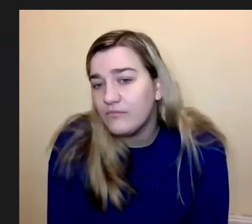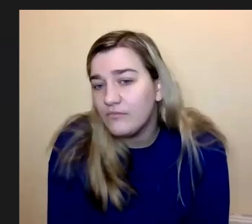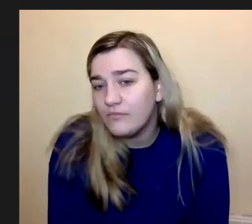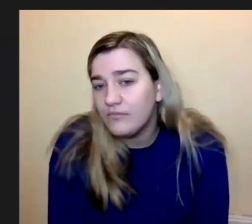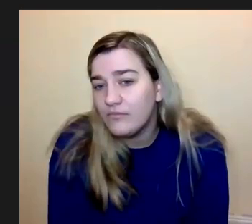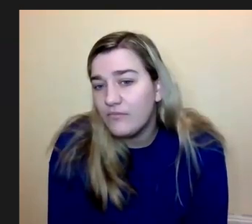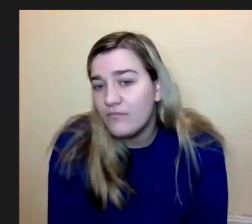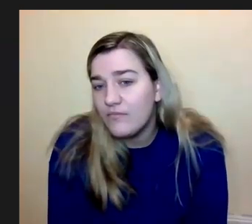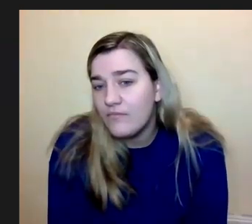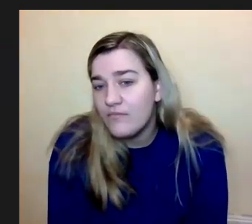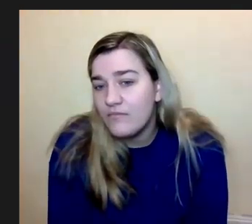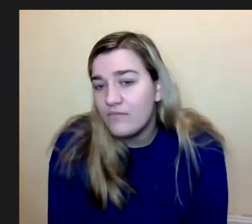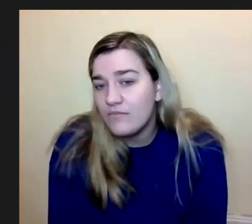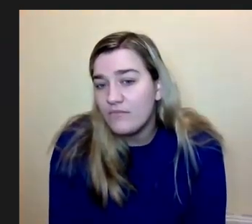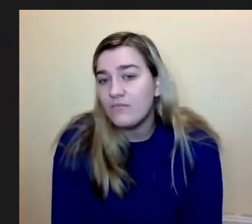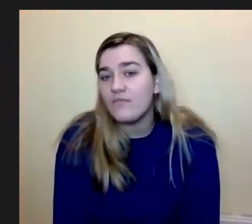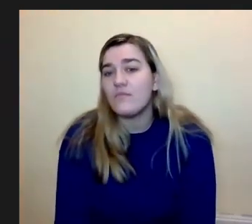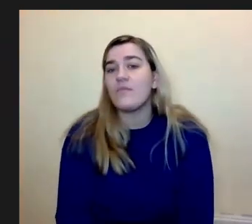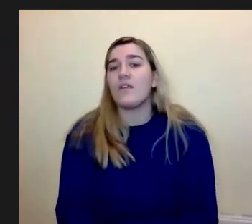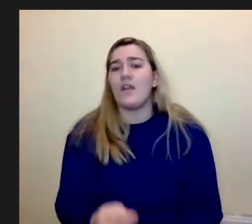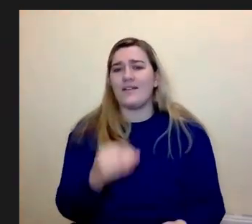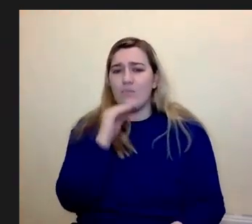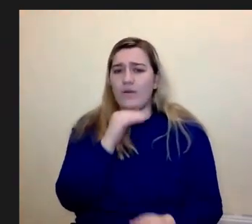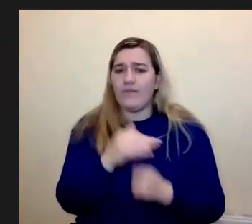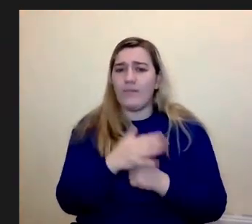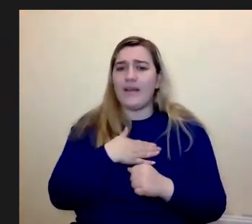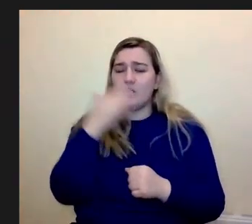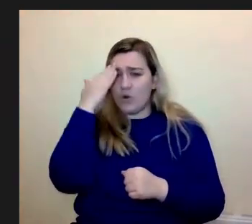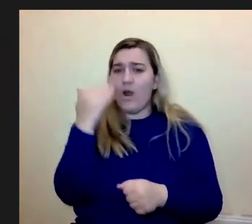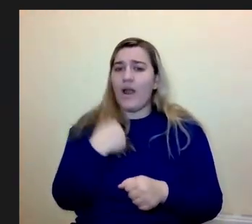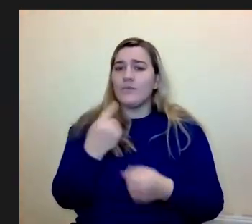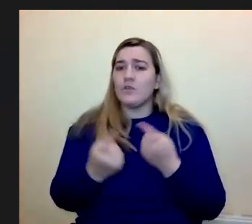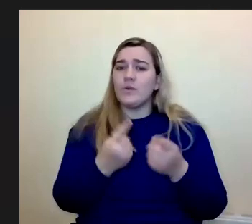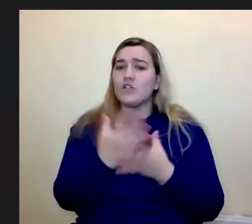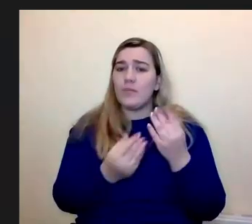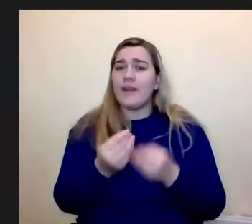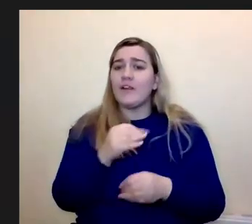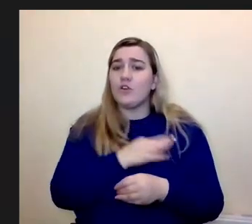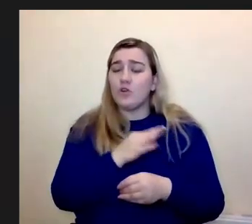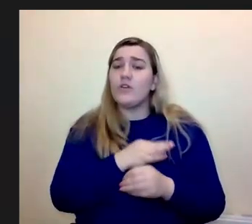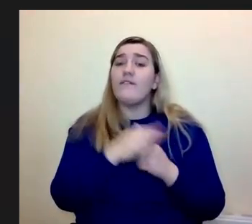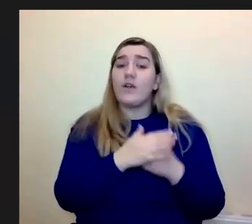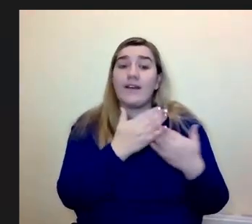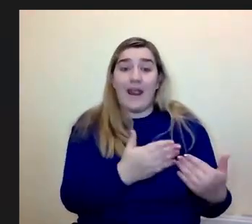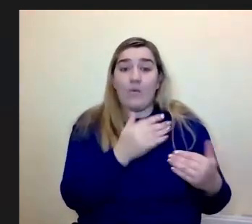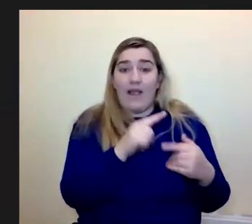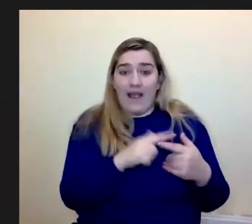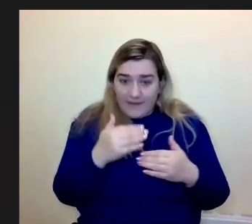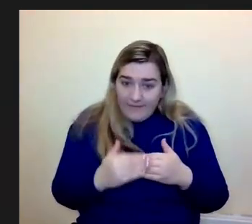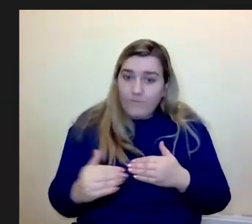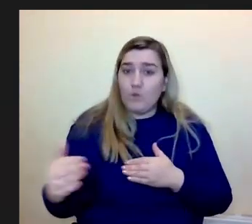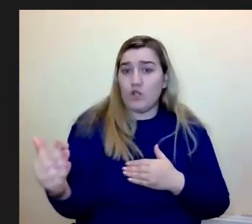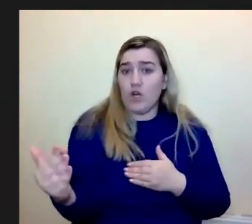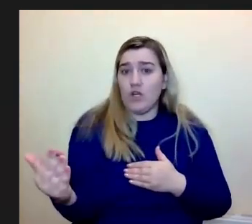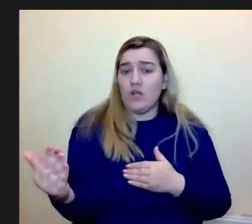can know that I'm doing something good for now and for the future. For the future